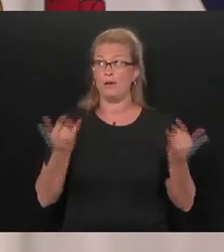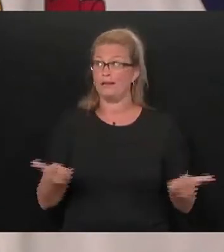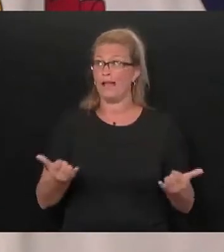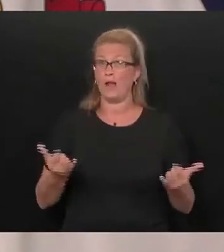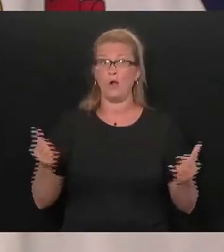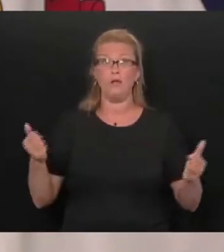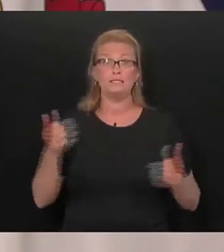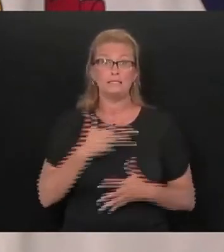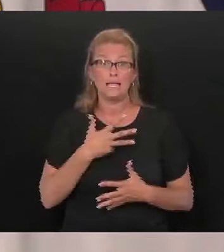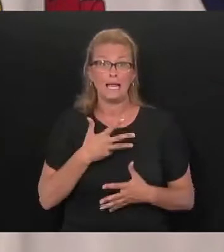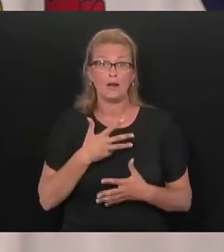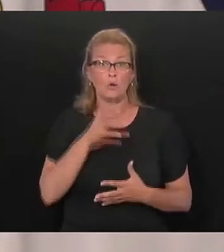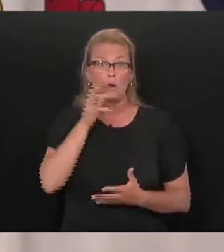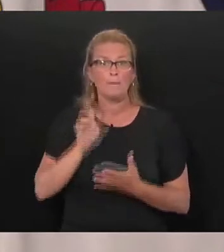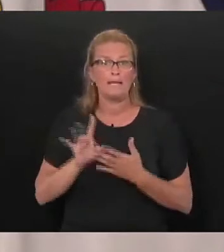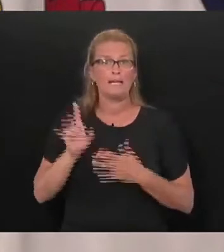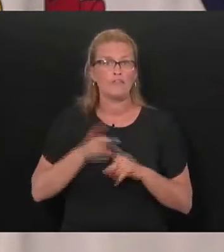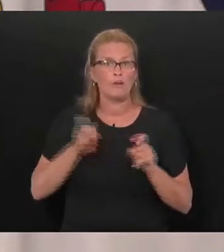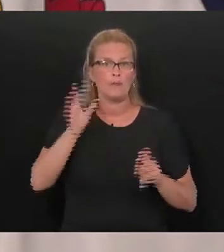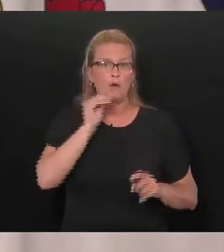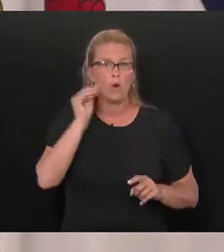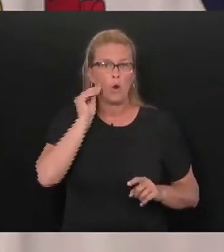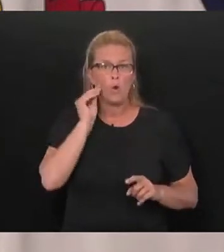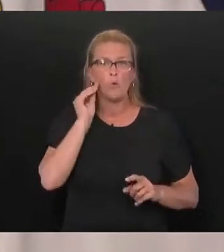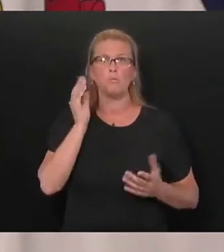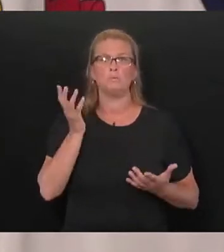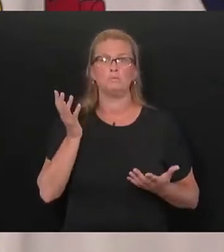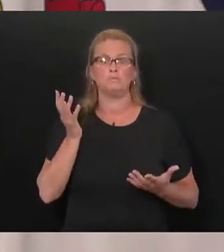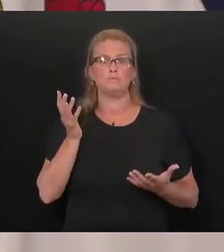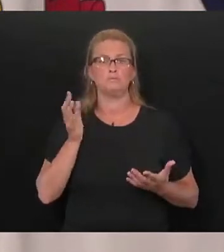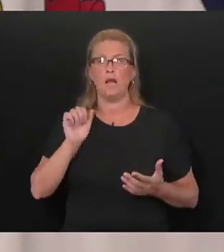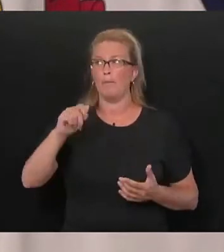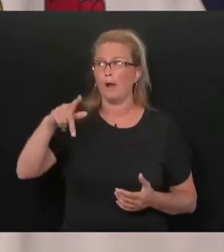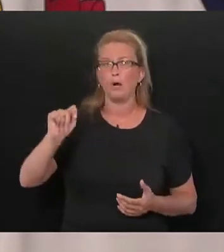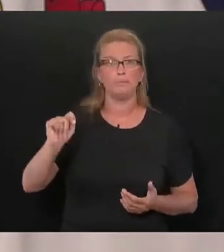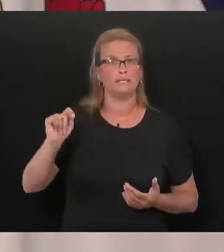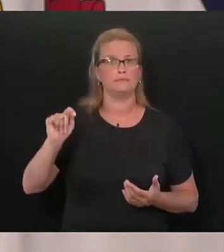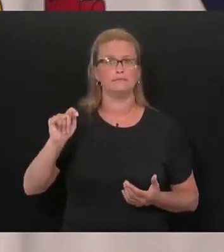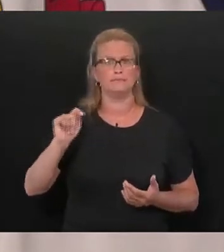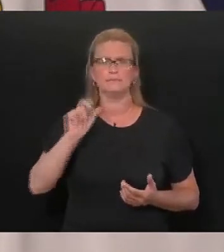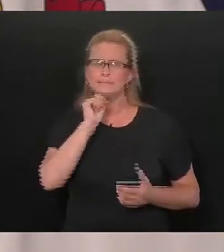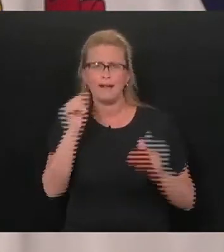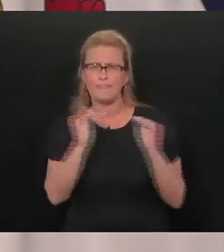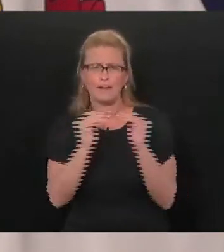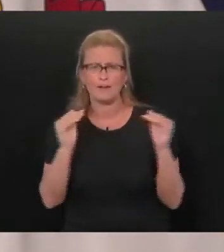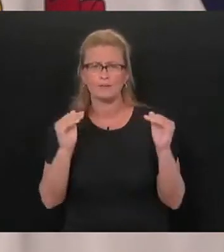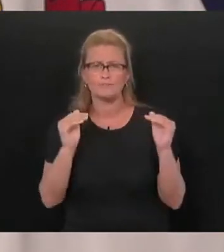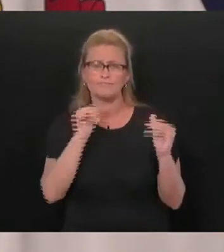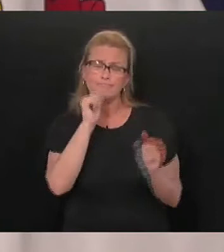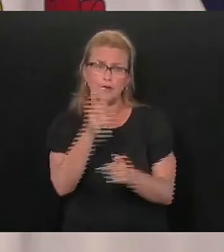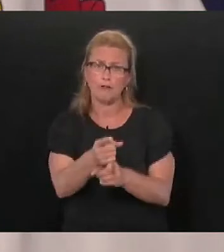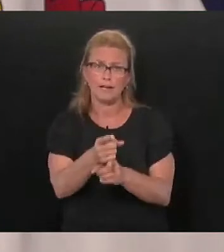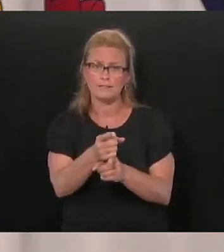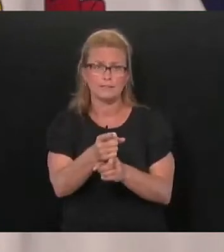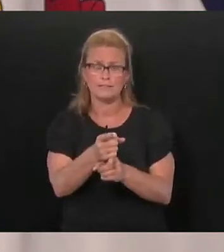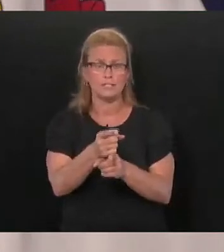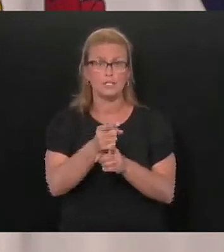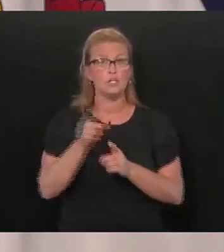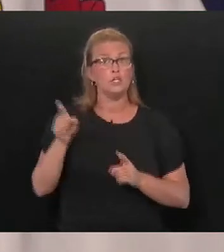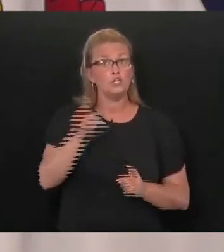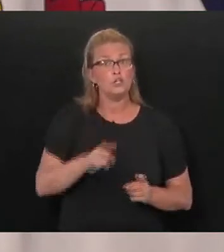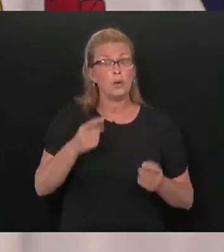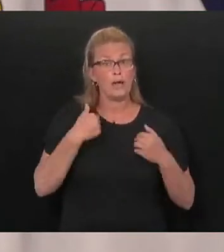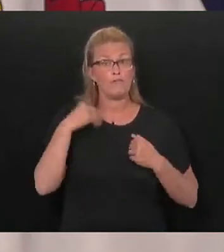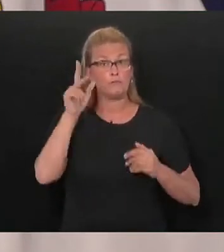about maybe getting evicted from their home or their apartment or whatever. It's not fair and it's not right. And you've got people that are